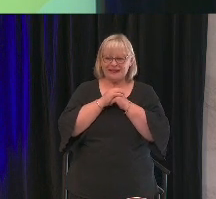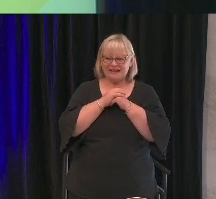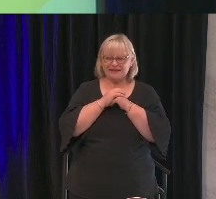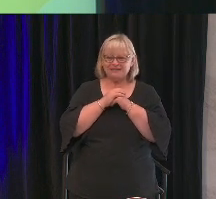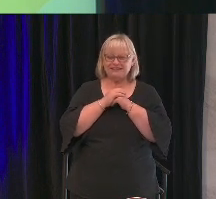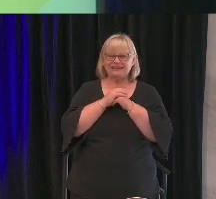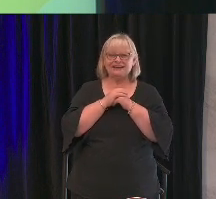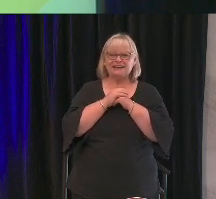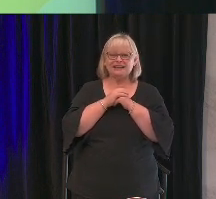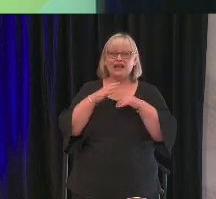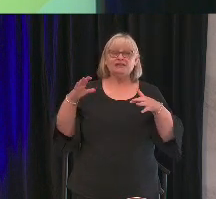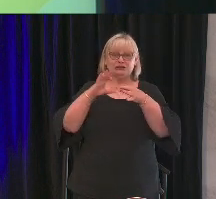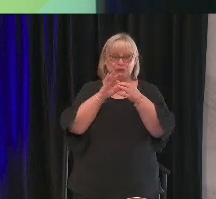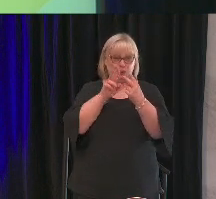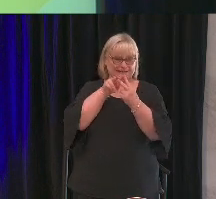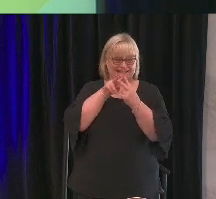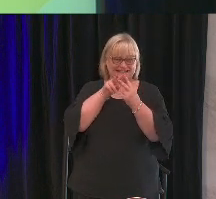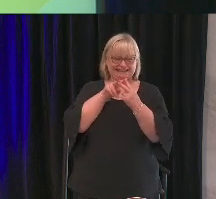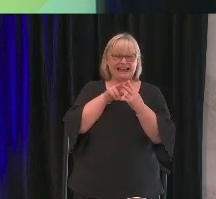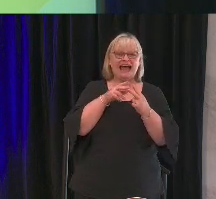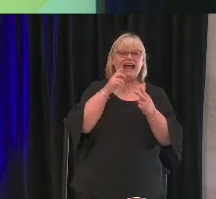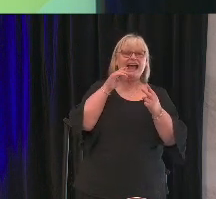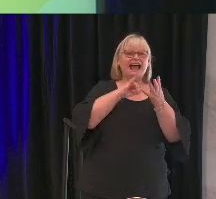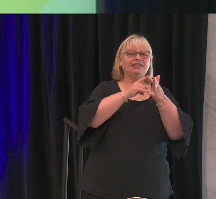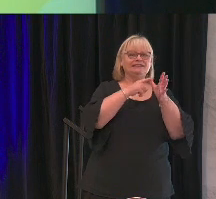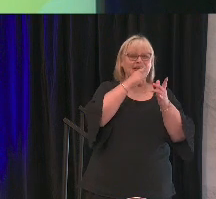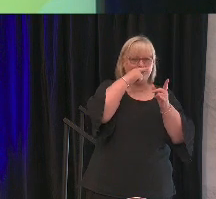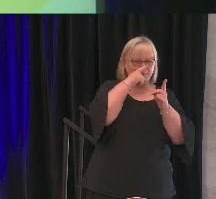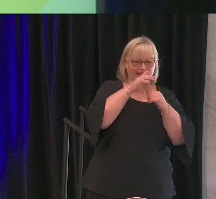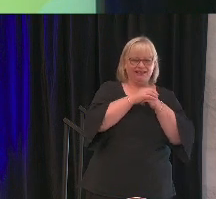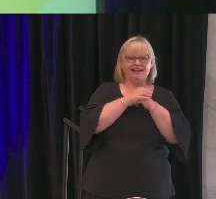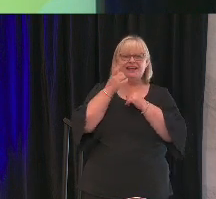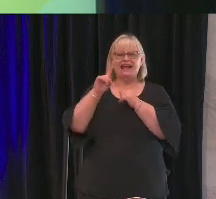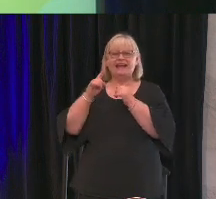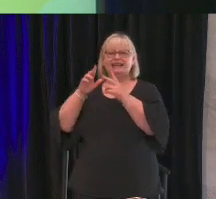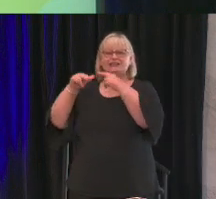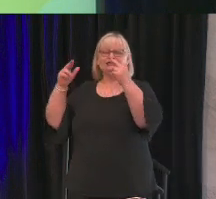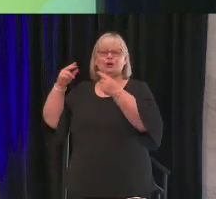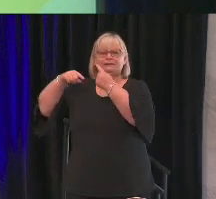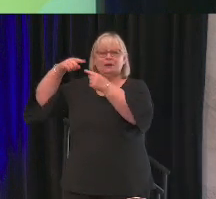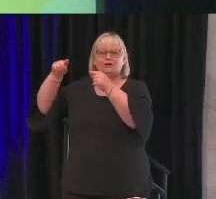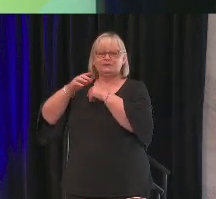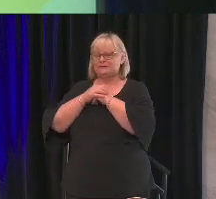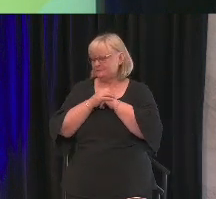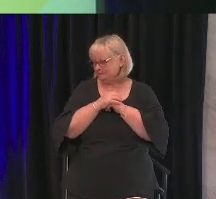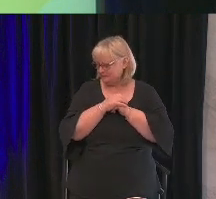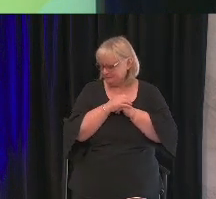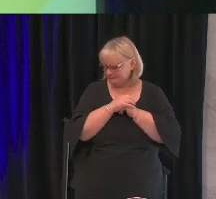the joint winners are Sea People by Christina Thompson and Song Spirals by the Gay Wu Group of